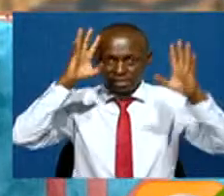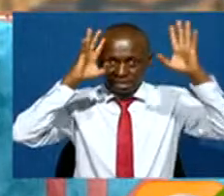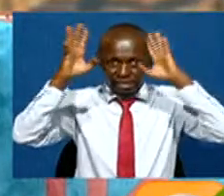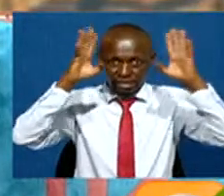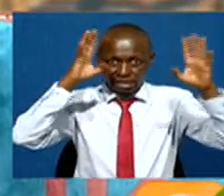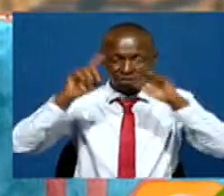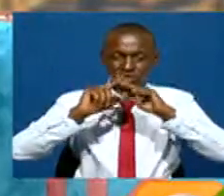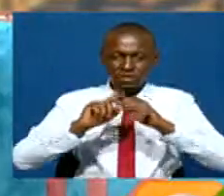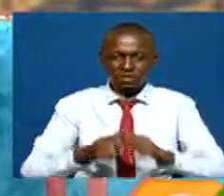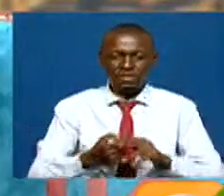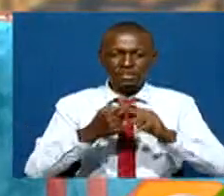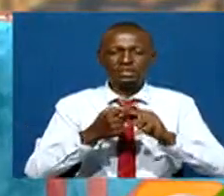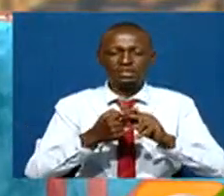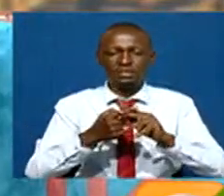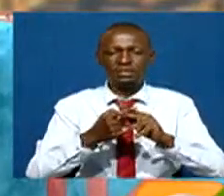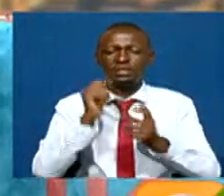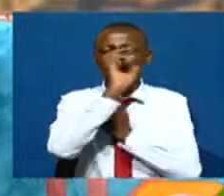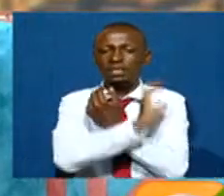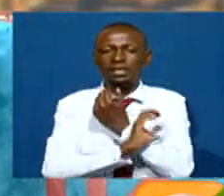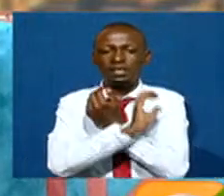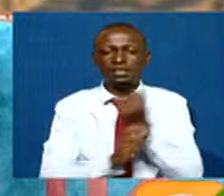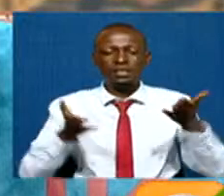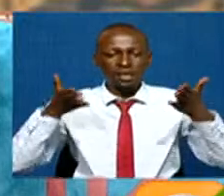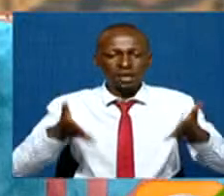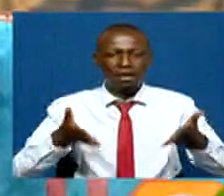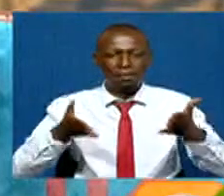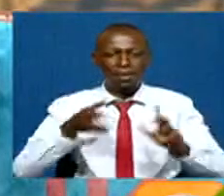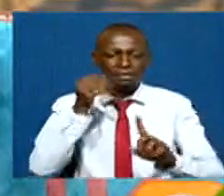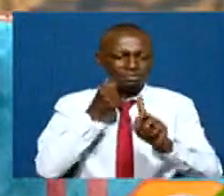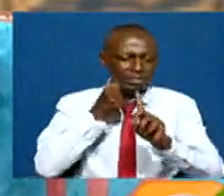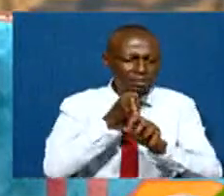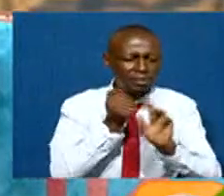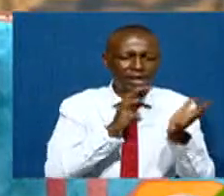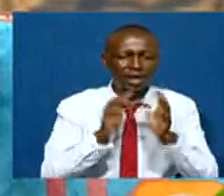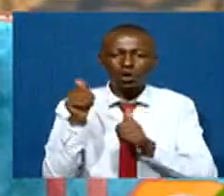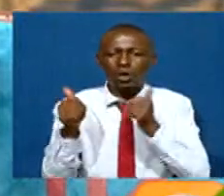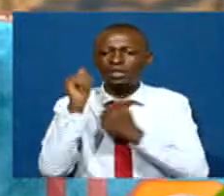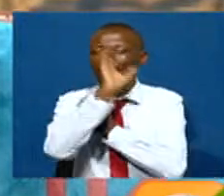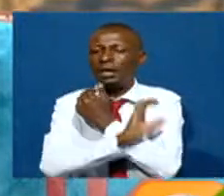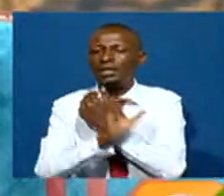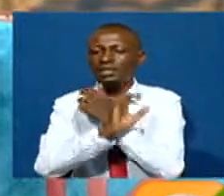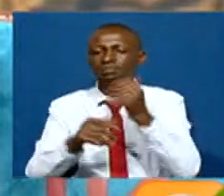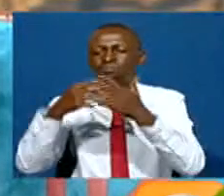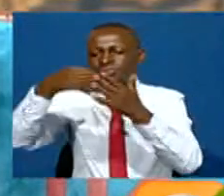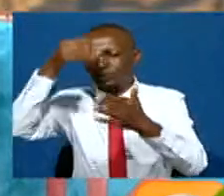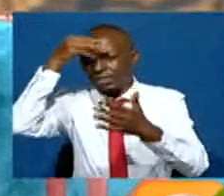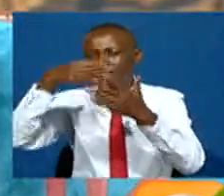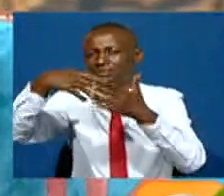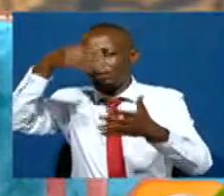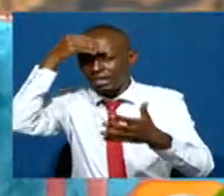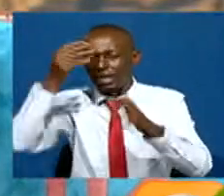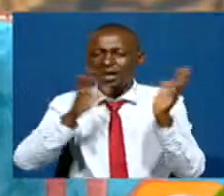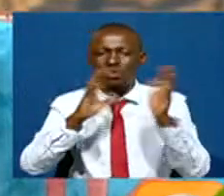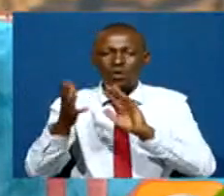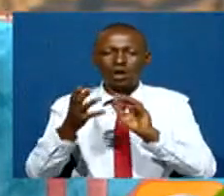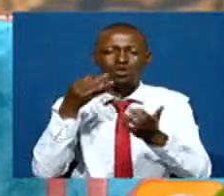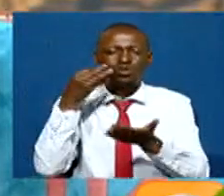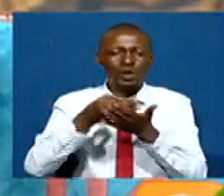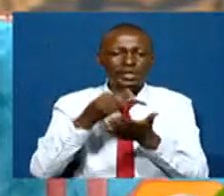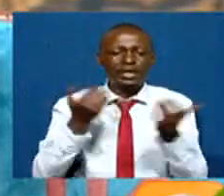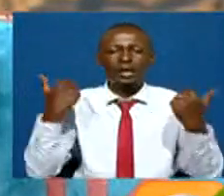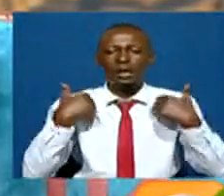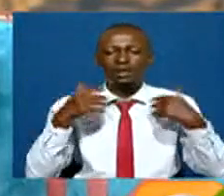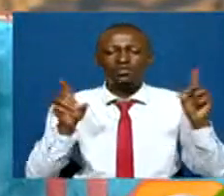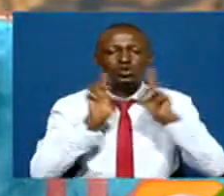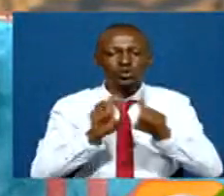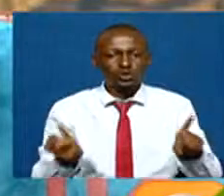started in this country, and the impact, I think it's really for other countries to learn. in terms of how to finance and how to